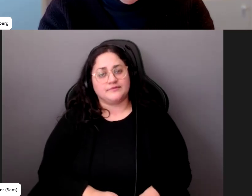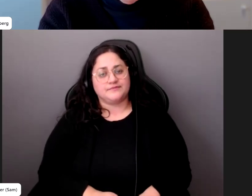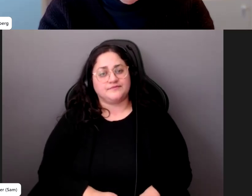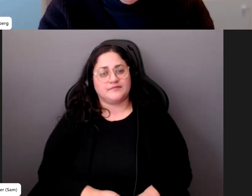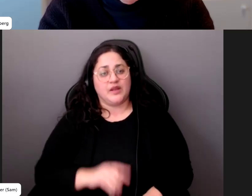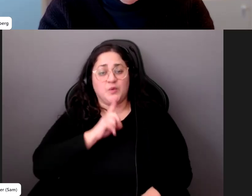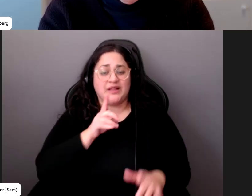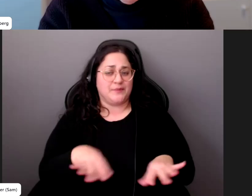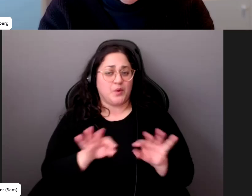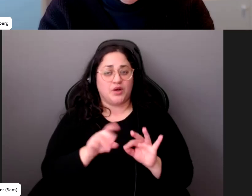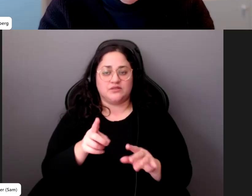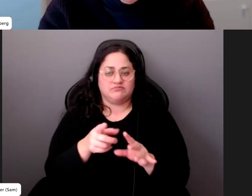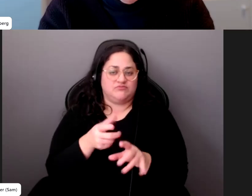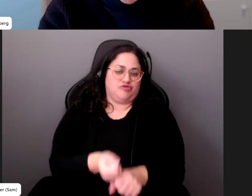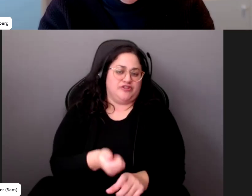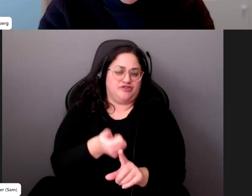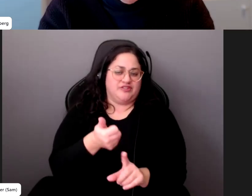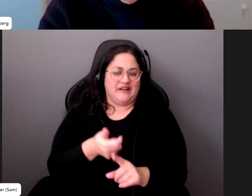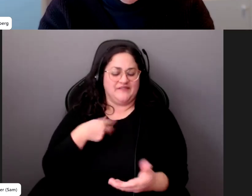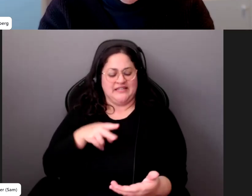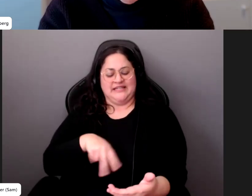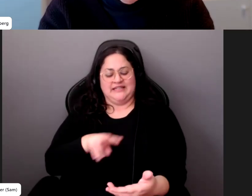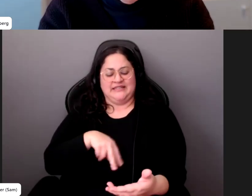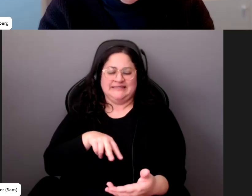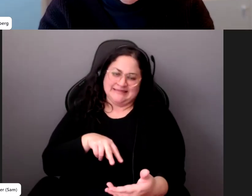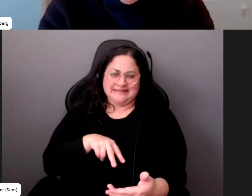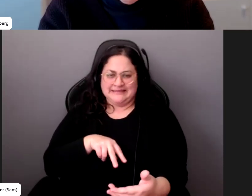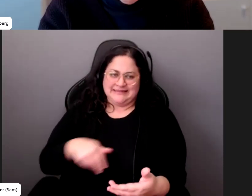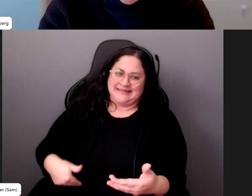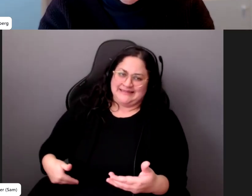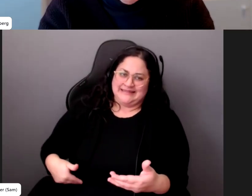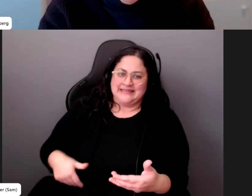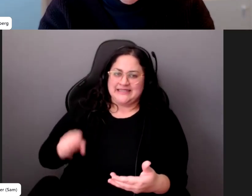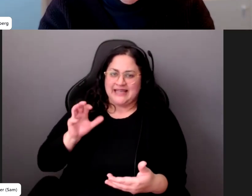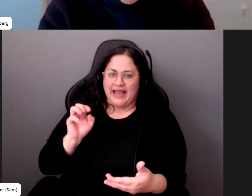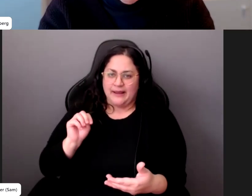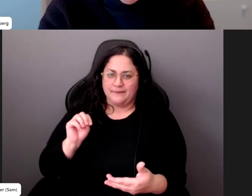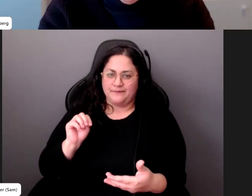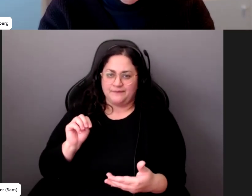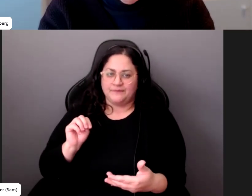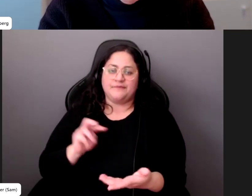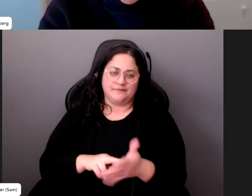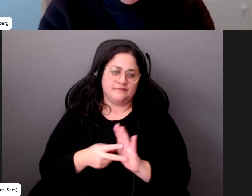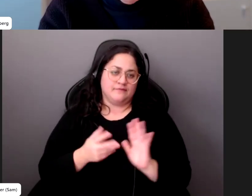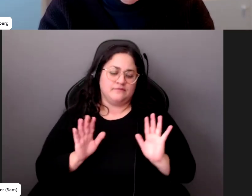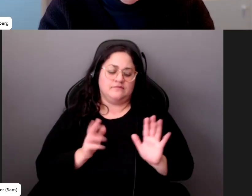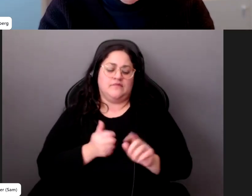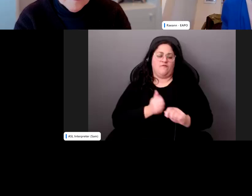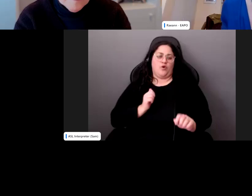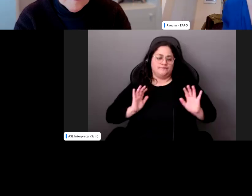it's probably a scam, as I always say, but it's better to ask someone else. That way, at least there's someone else who's there to help you with it.